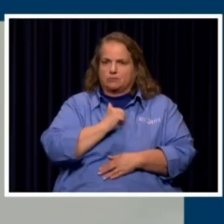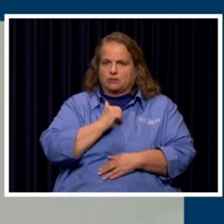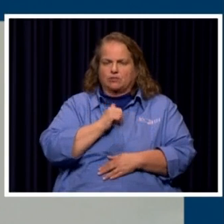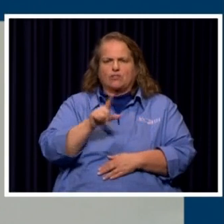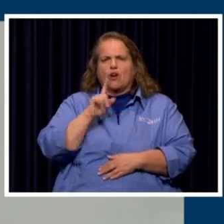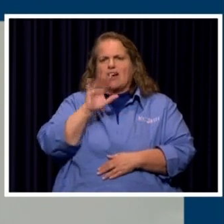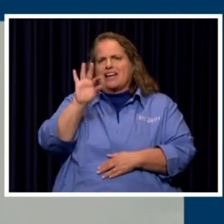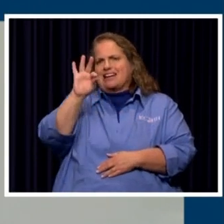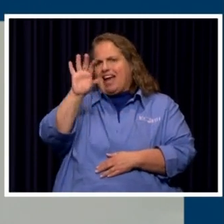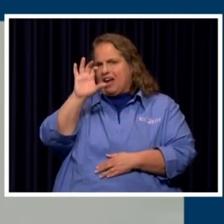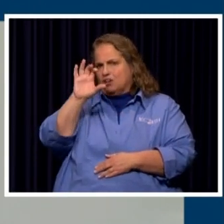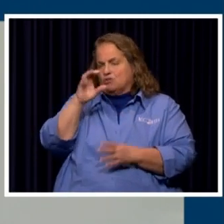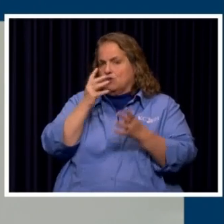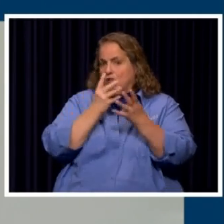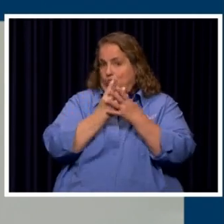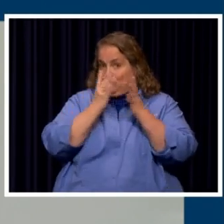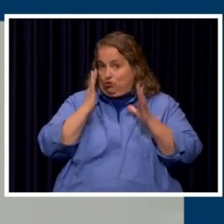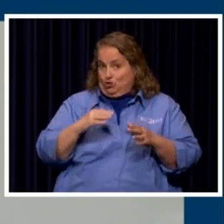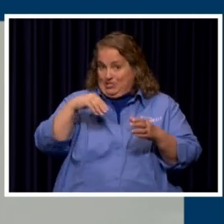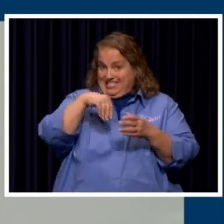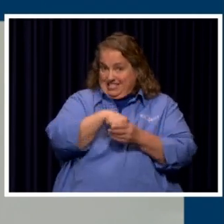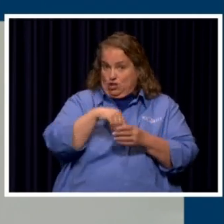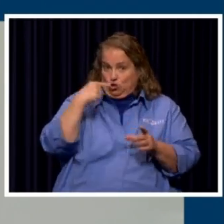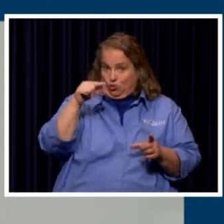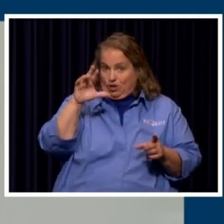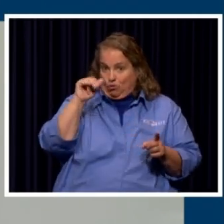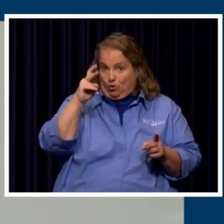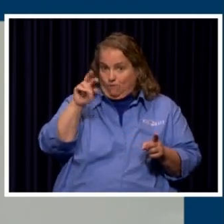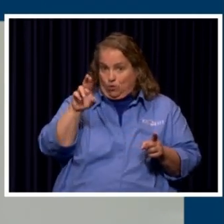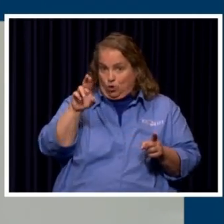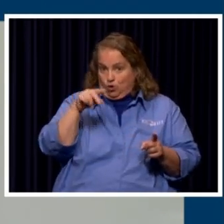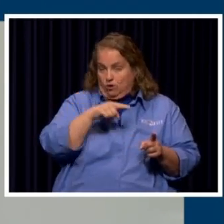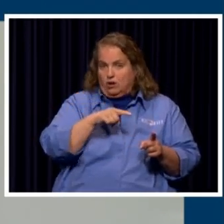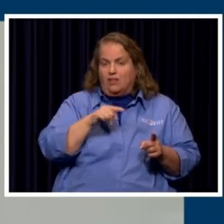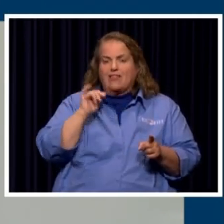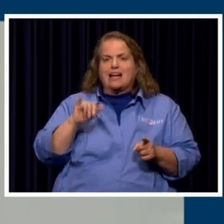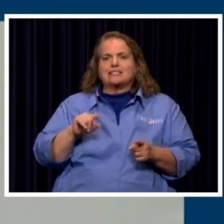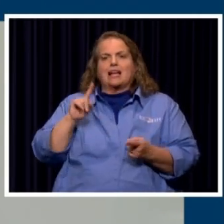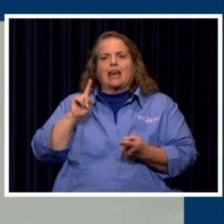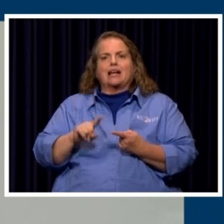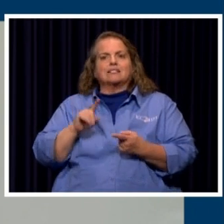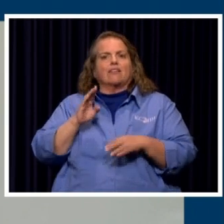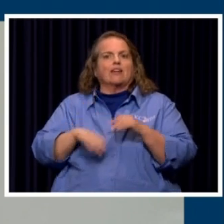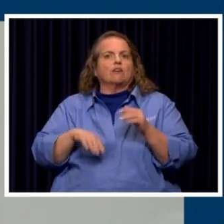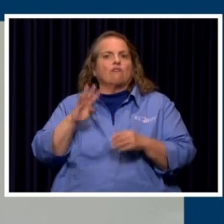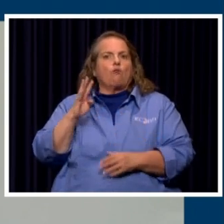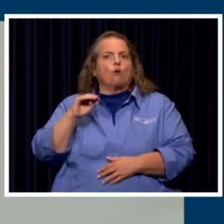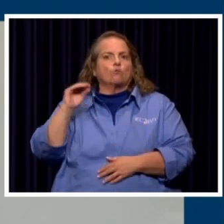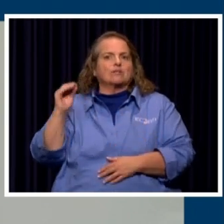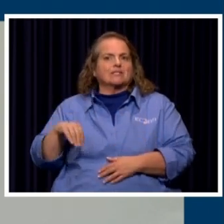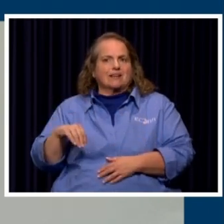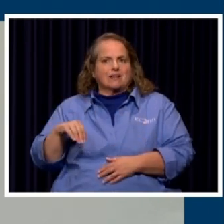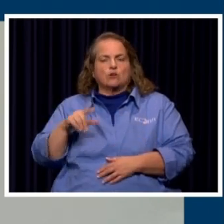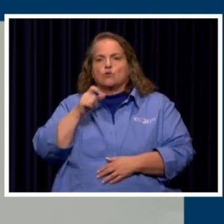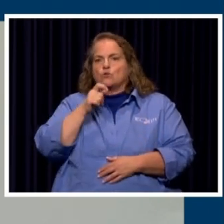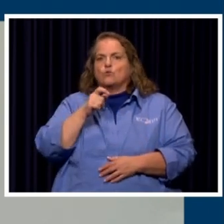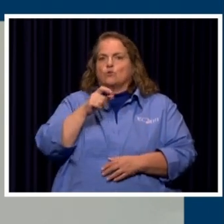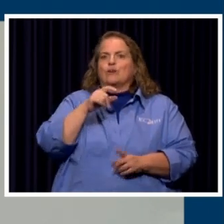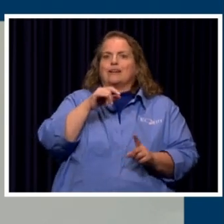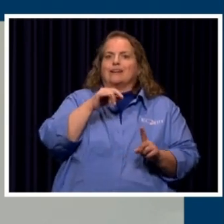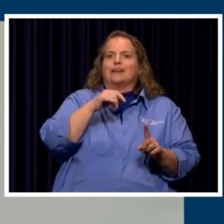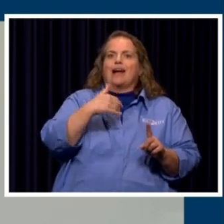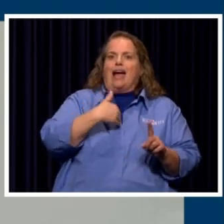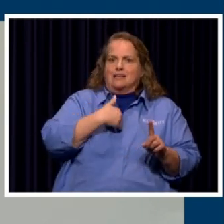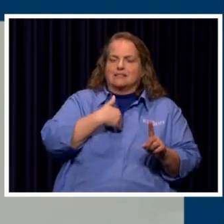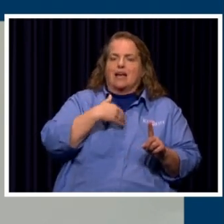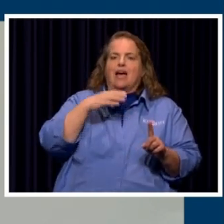in Green River Correctional Complex. That is less than 4% positive, and the Justice and Public Safety Cabinet